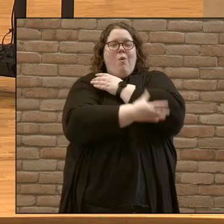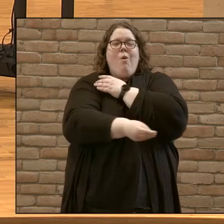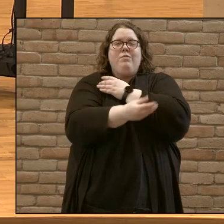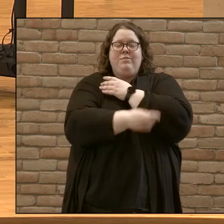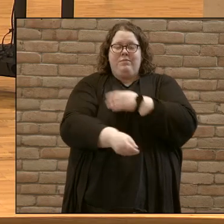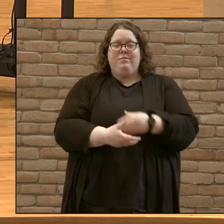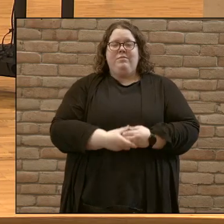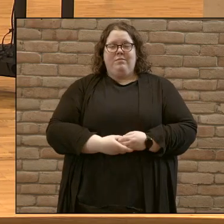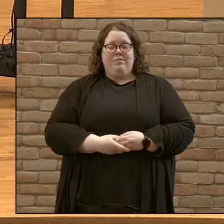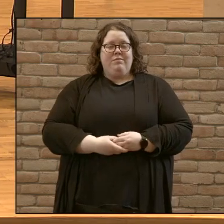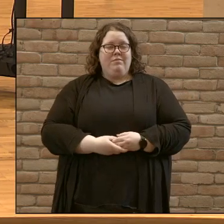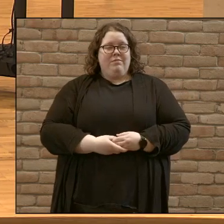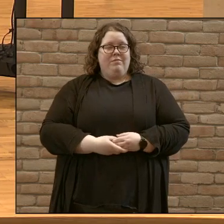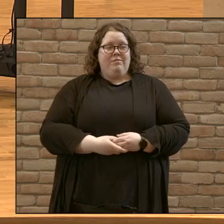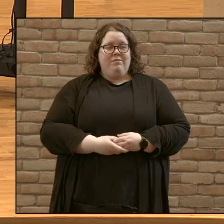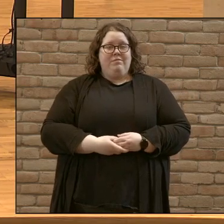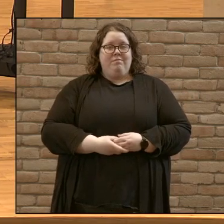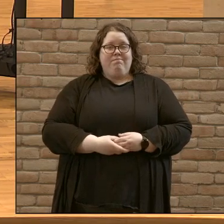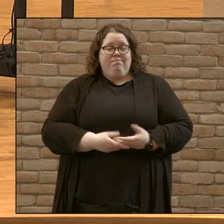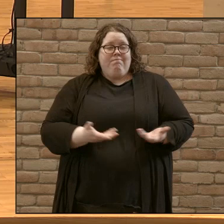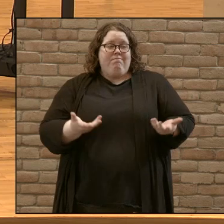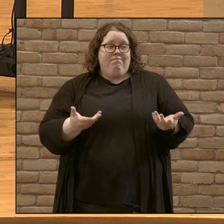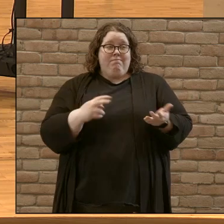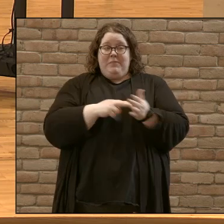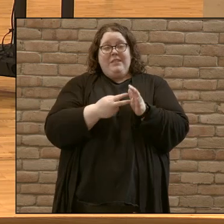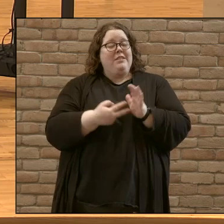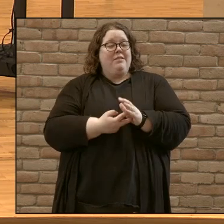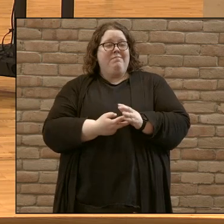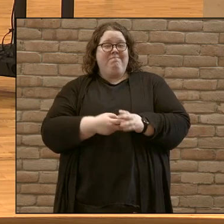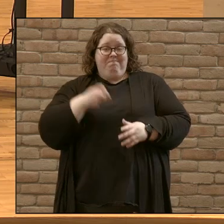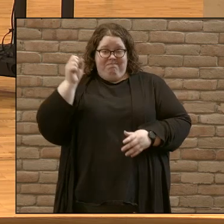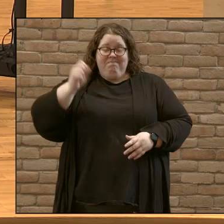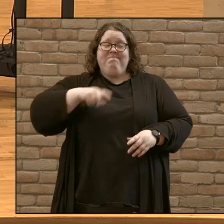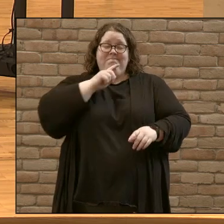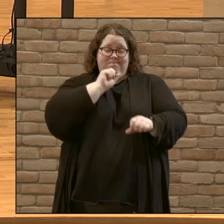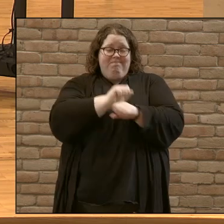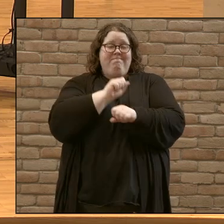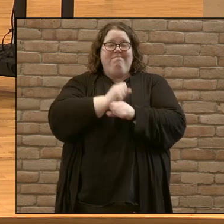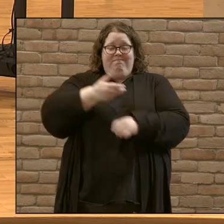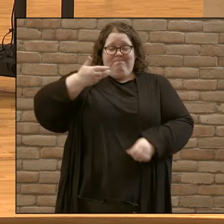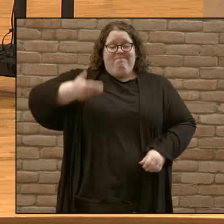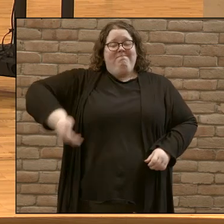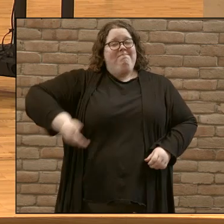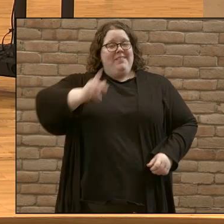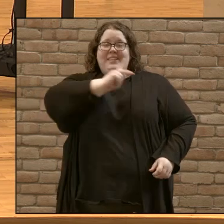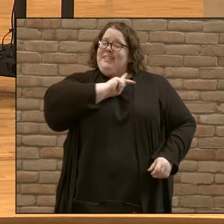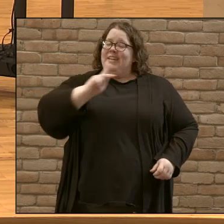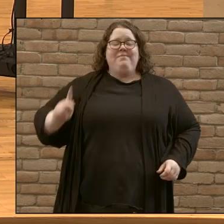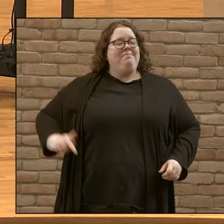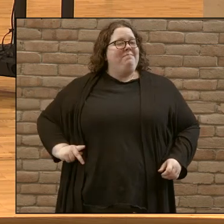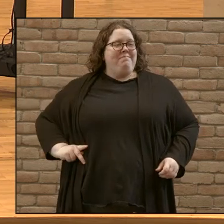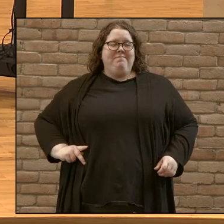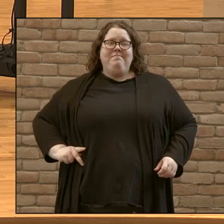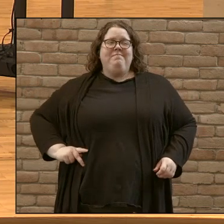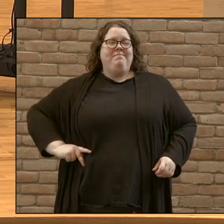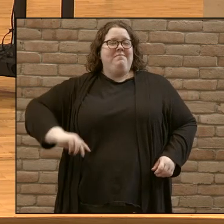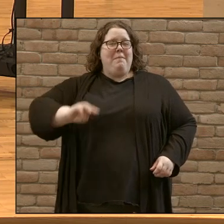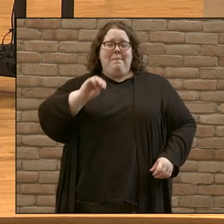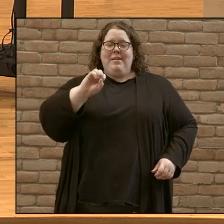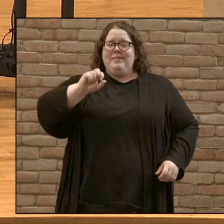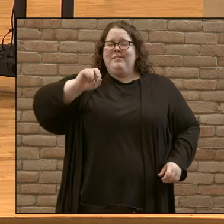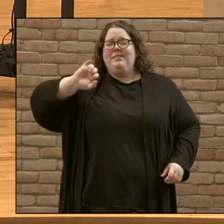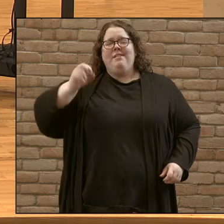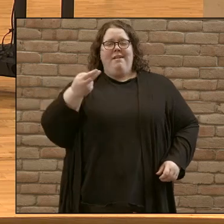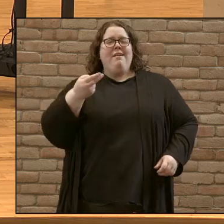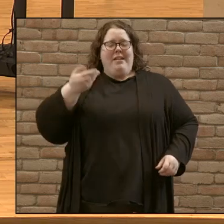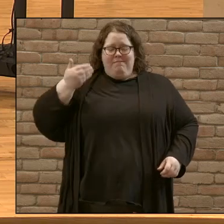In other words, yeah, that's who I am. I'm the King. I'm the Messiah. I